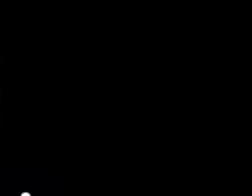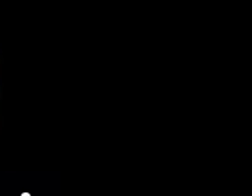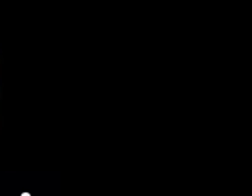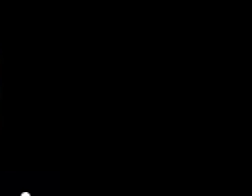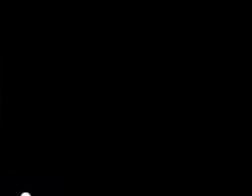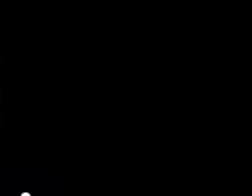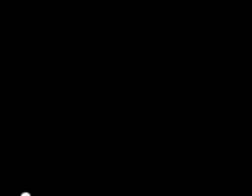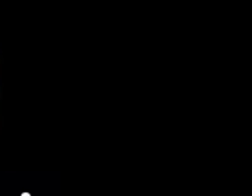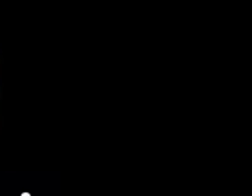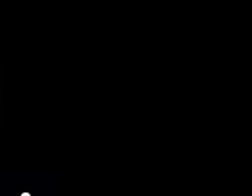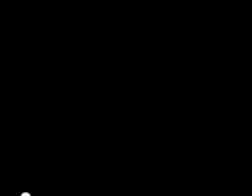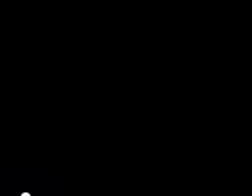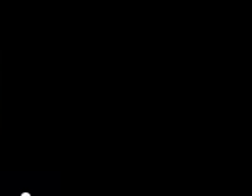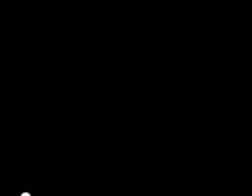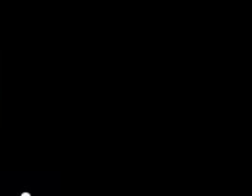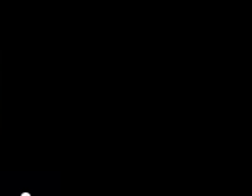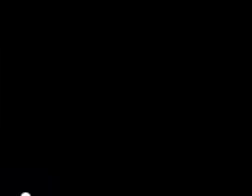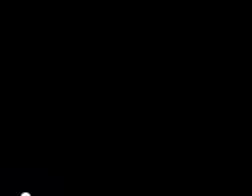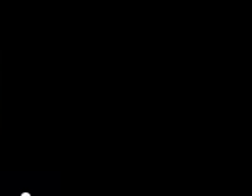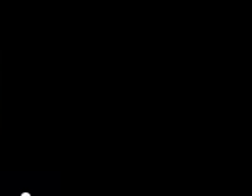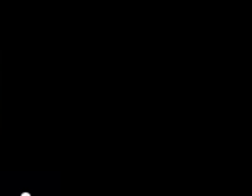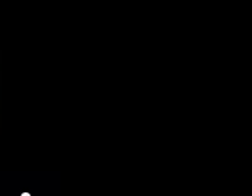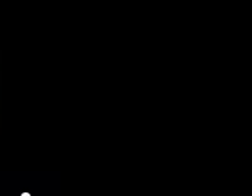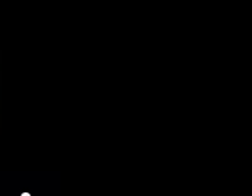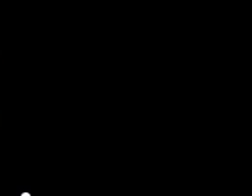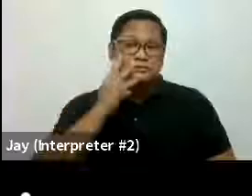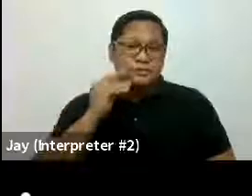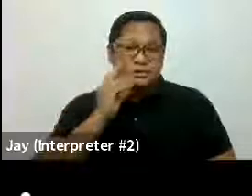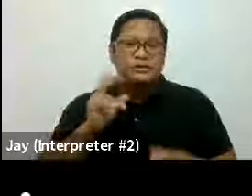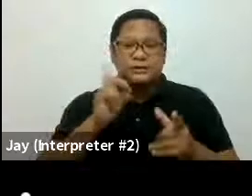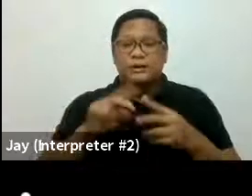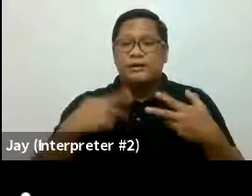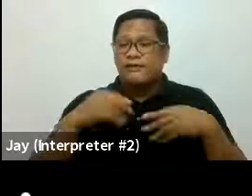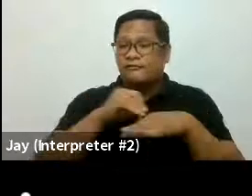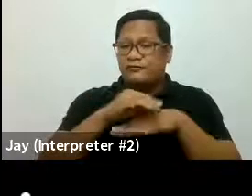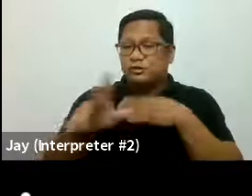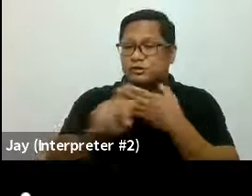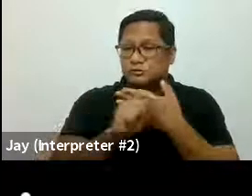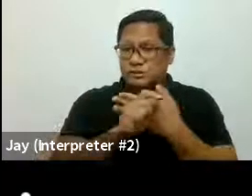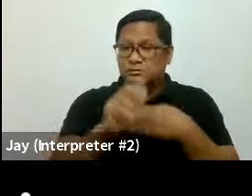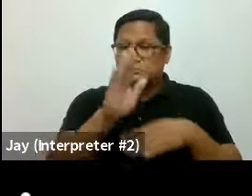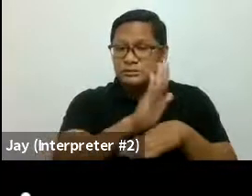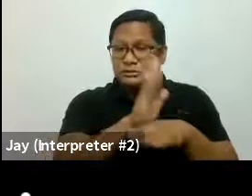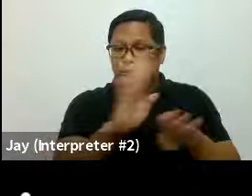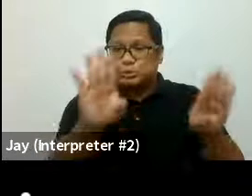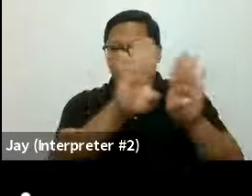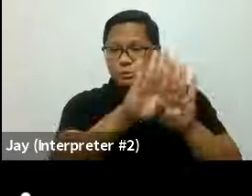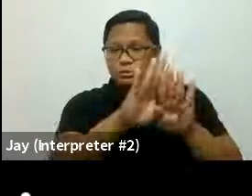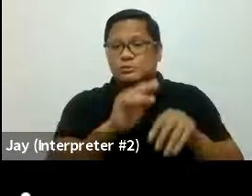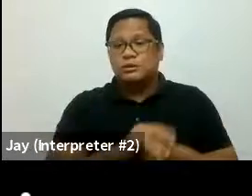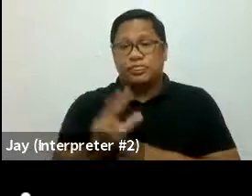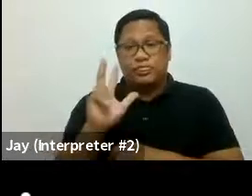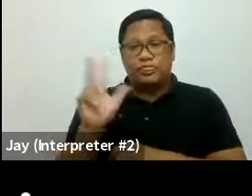Luzon-wide ECQ, wherein about 70% were affected by temporary business closures and